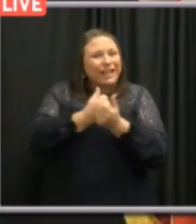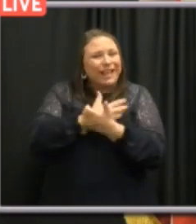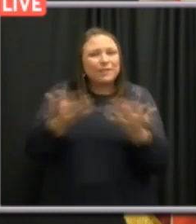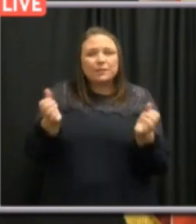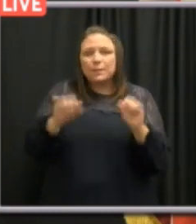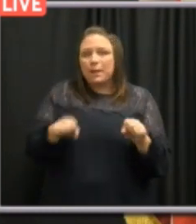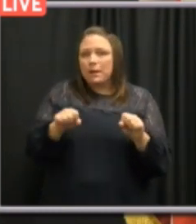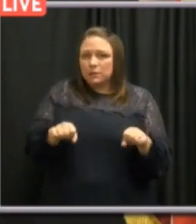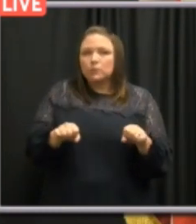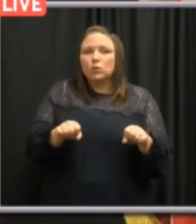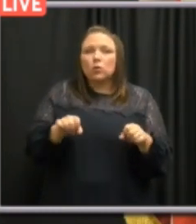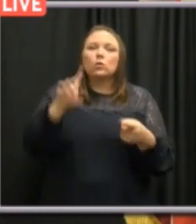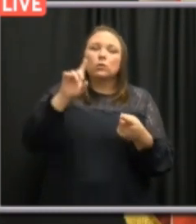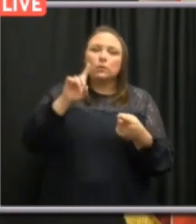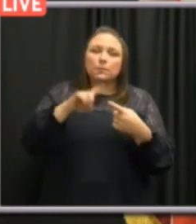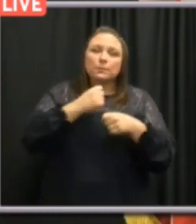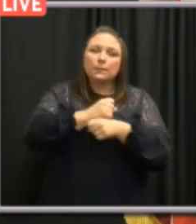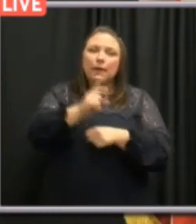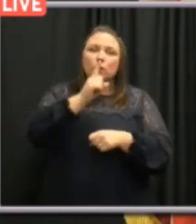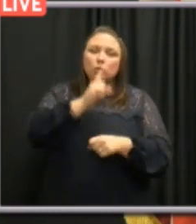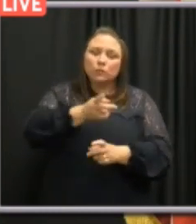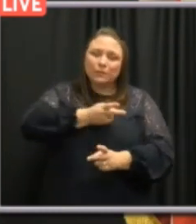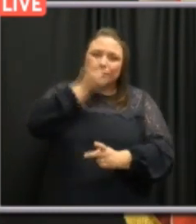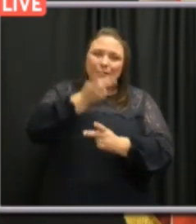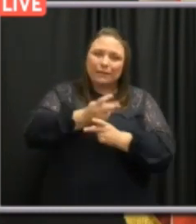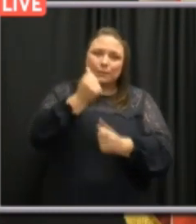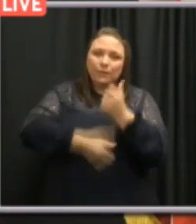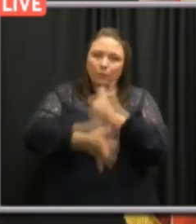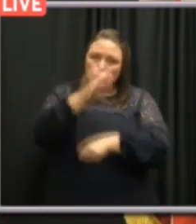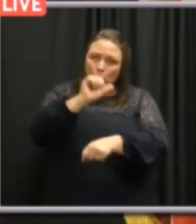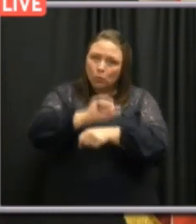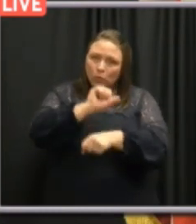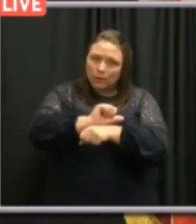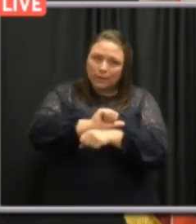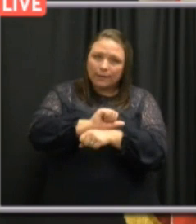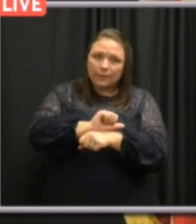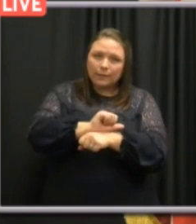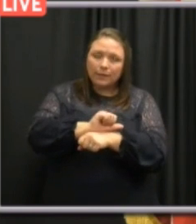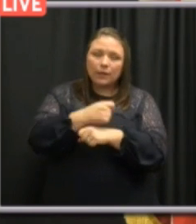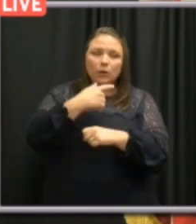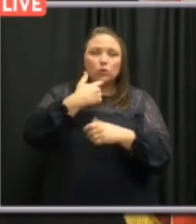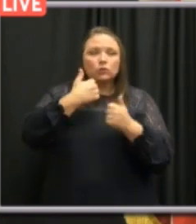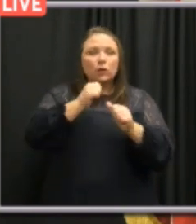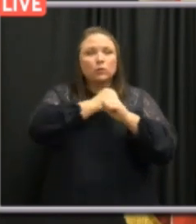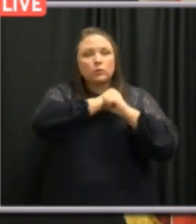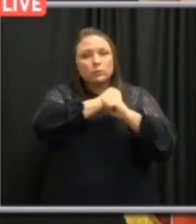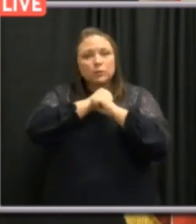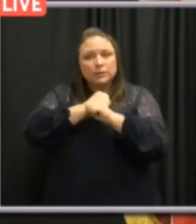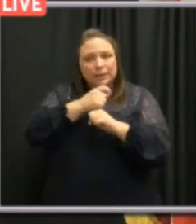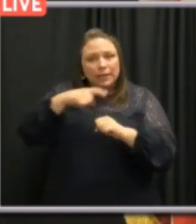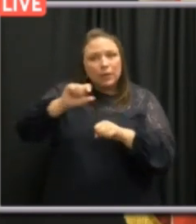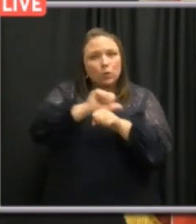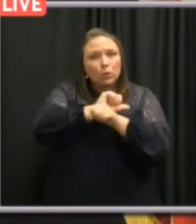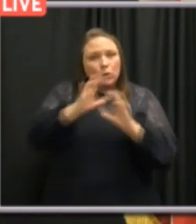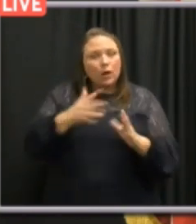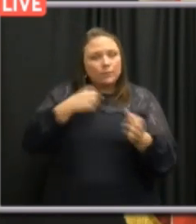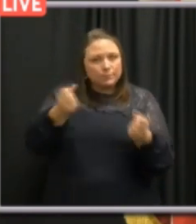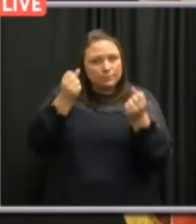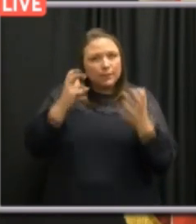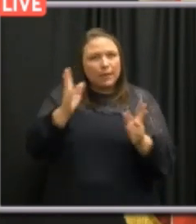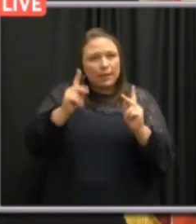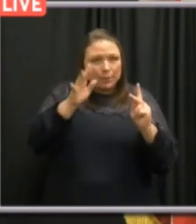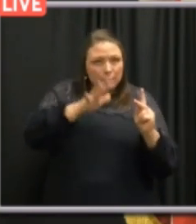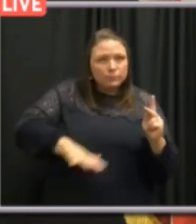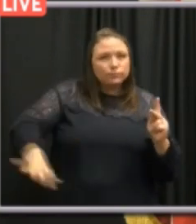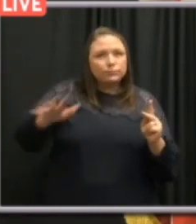everything possible so that that does not happen. Protecting our employees, we have so many employees